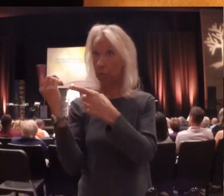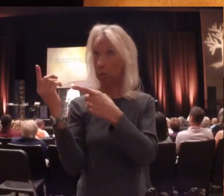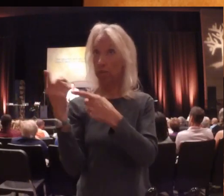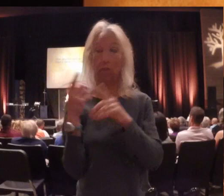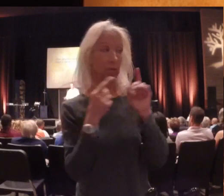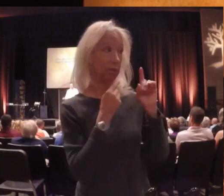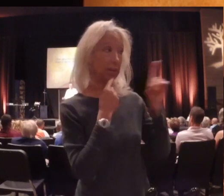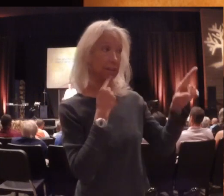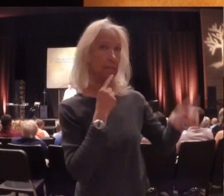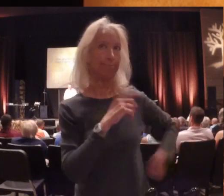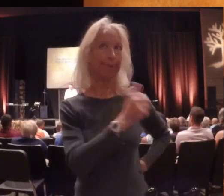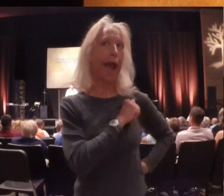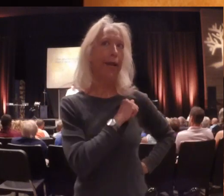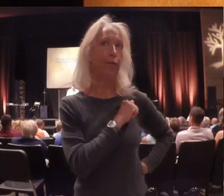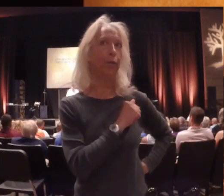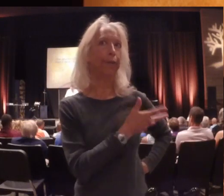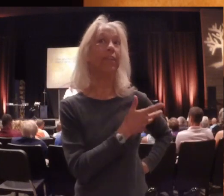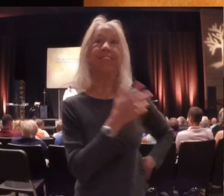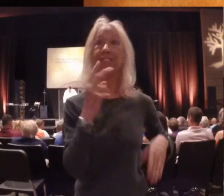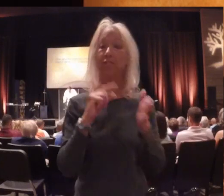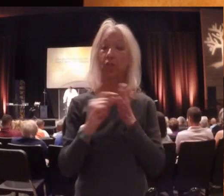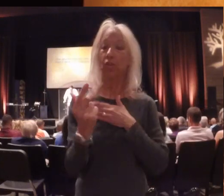him a little bit of attitude. Okay? So let's look at verse